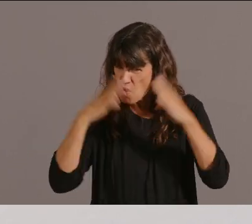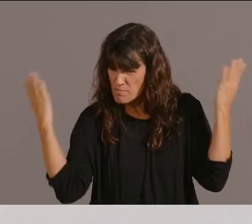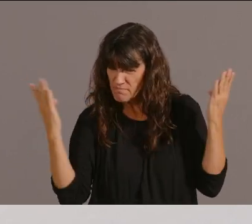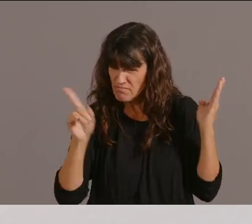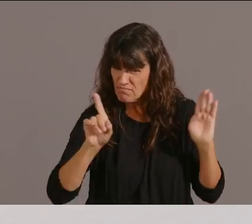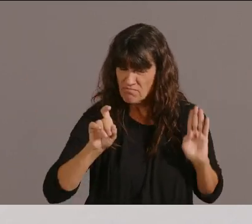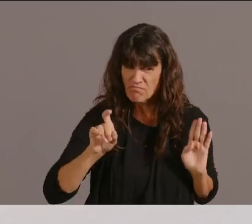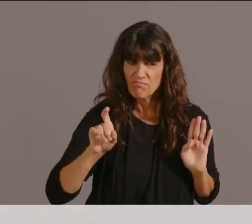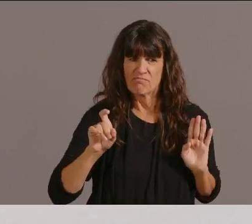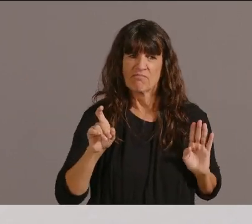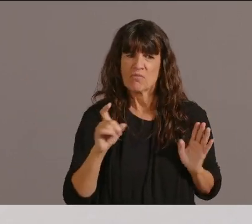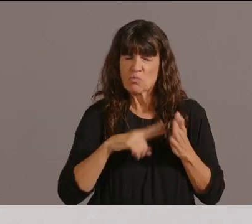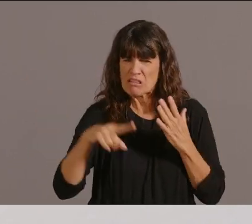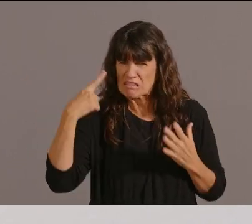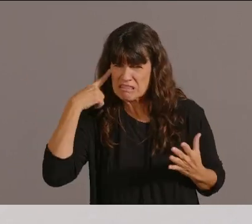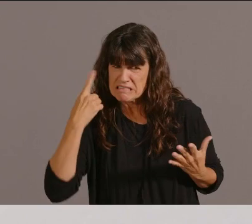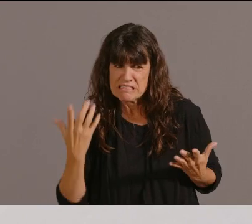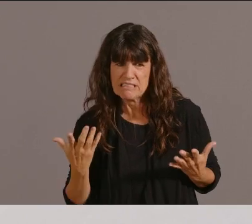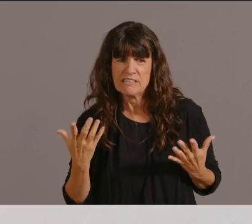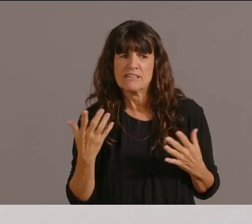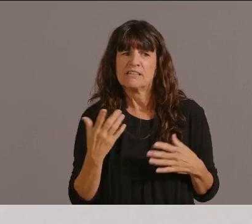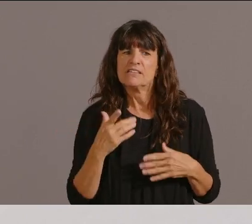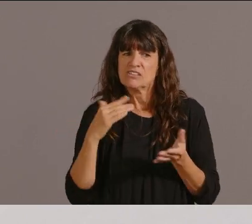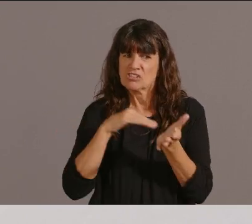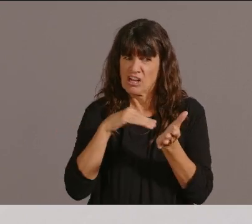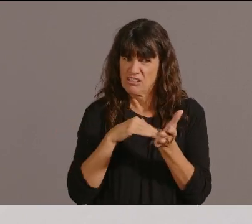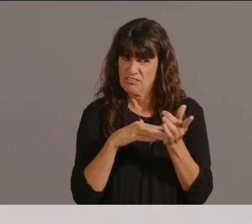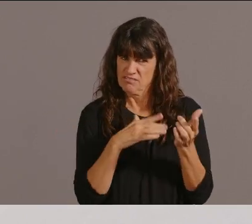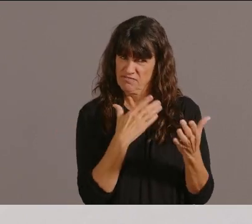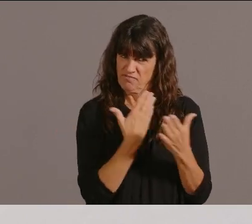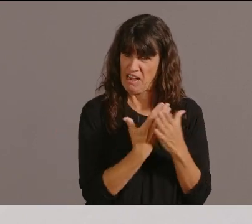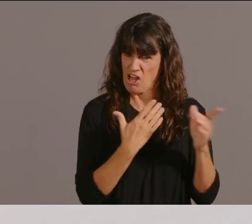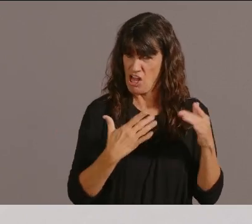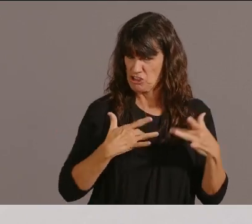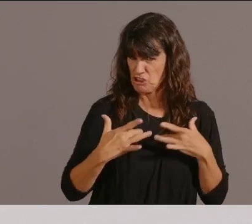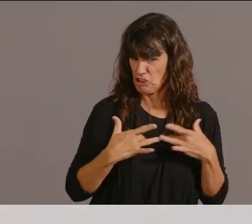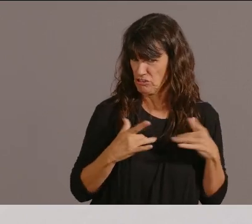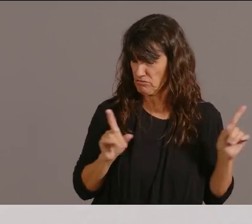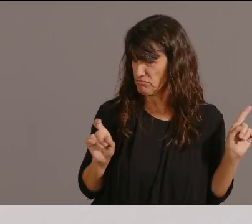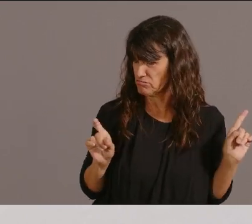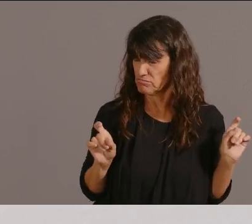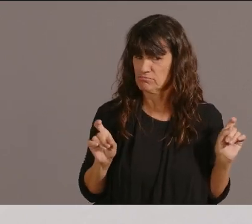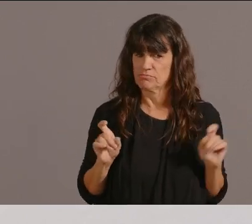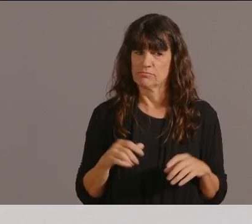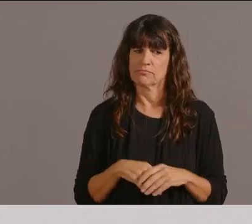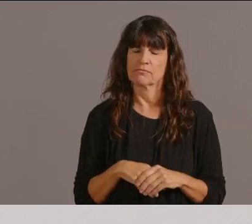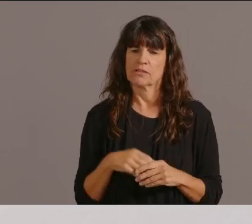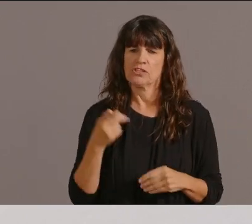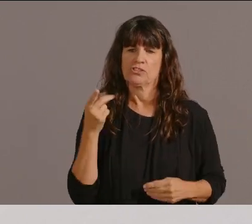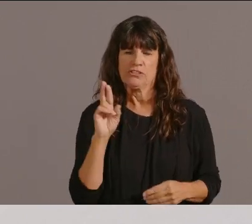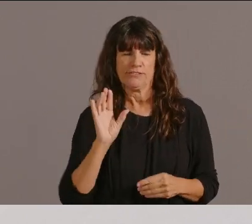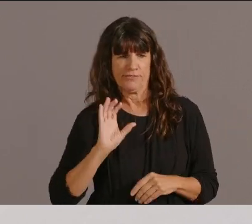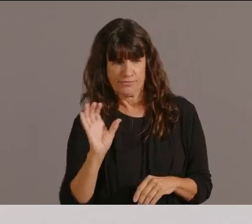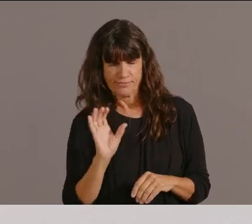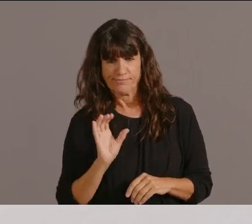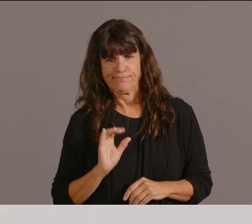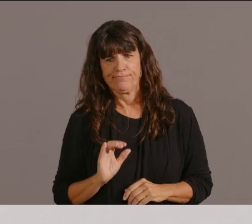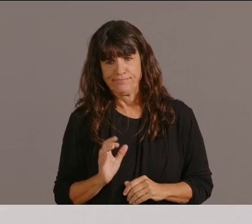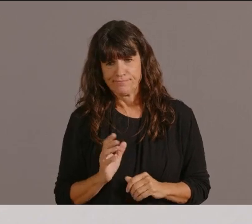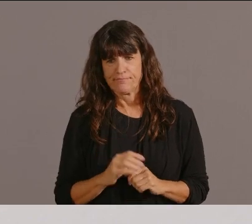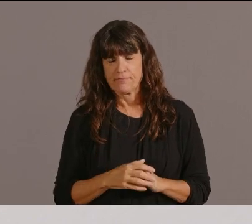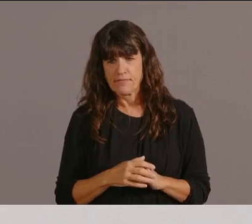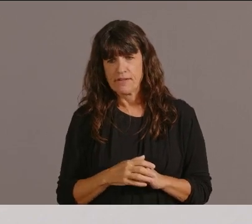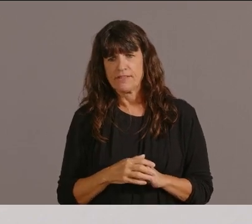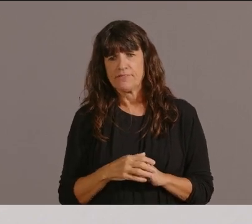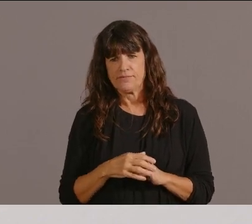What do you think? Are they valid? Are those concerns valid? You know, I think if we didn't have the other mitigation strategies that are